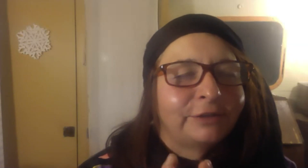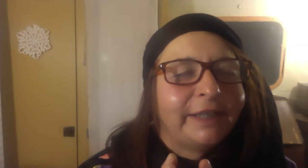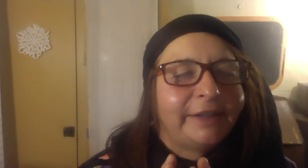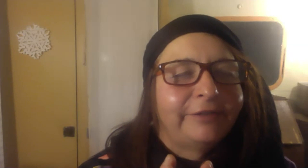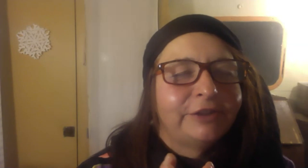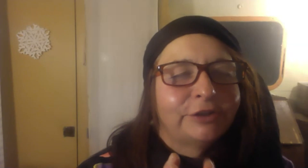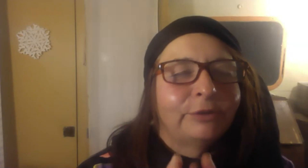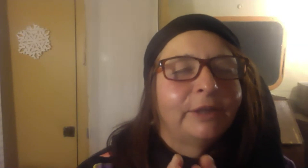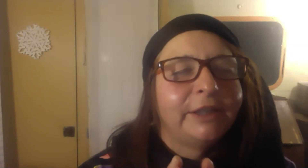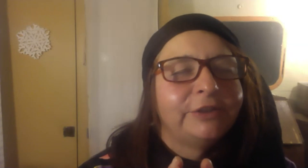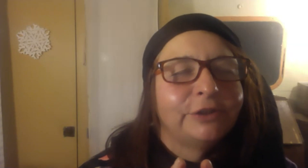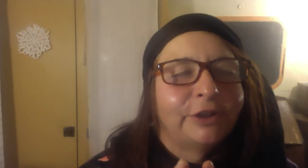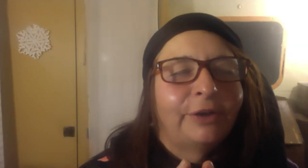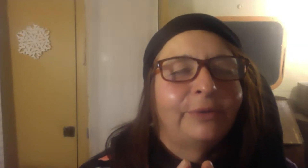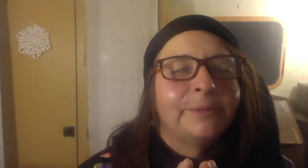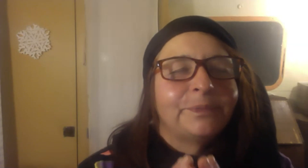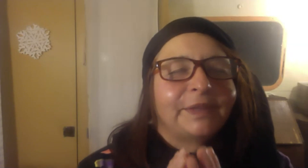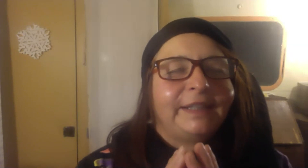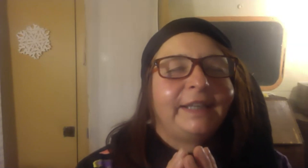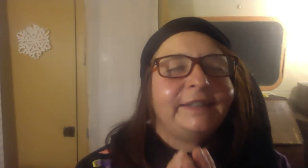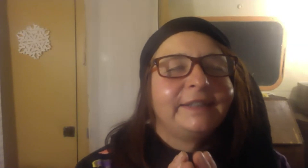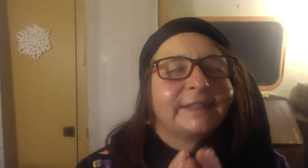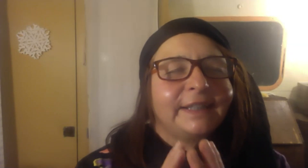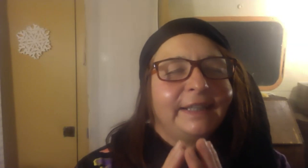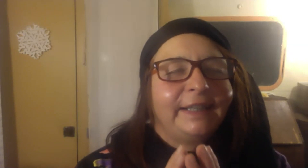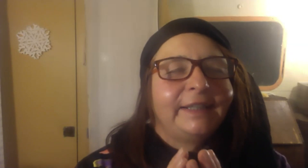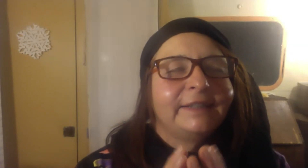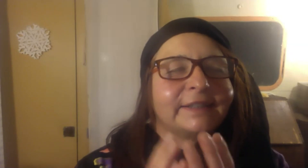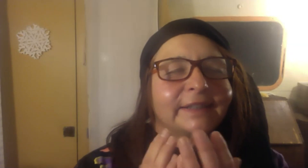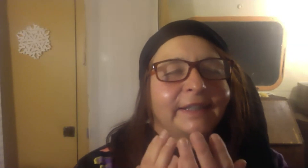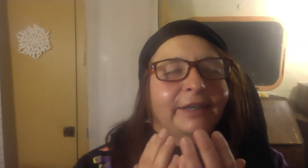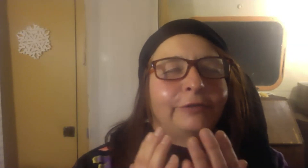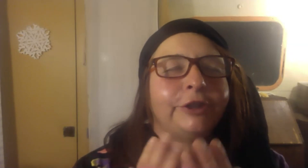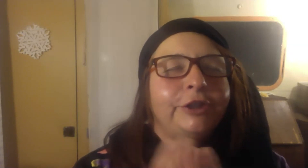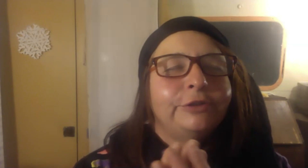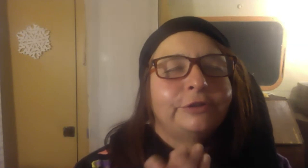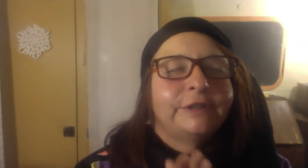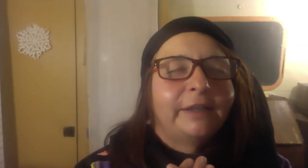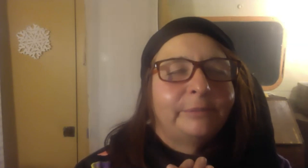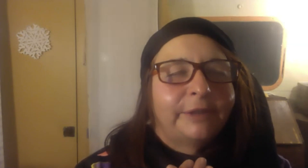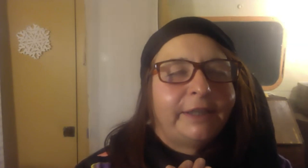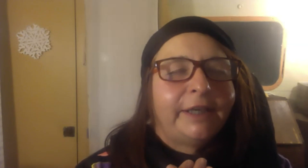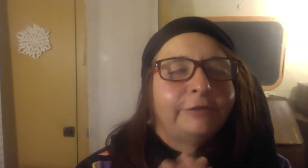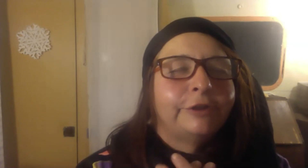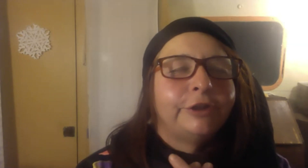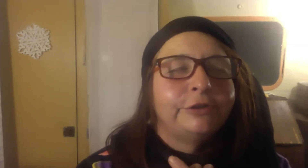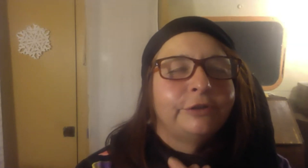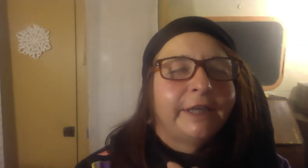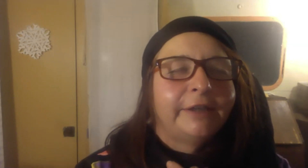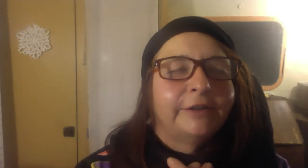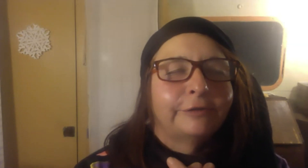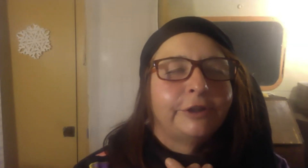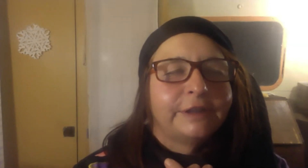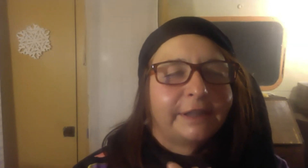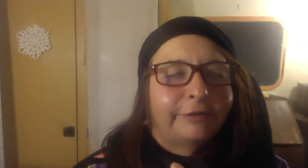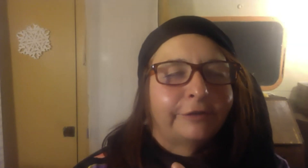this great adventure. We want you to know that this is for you to celebrate and for you to